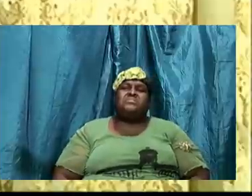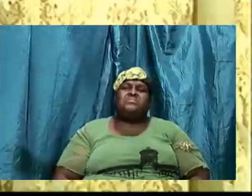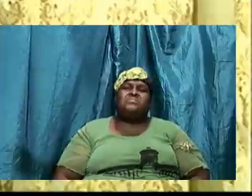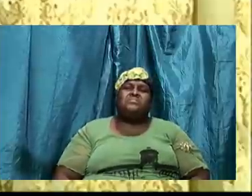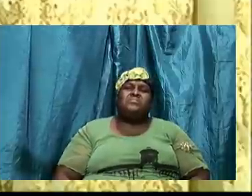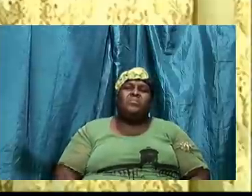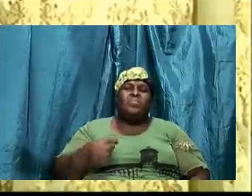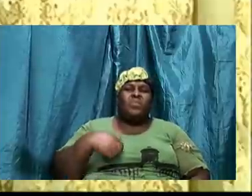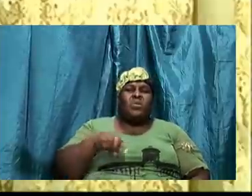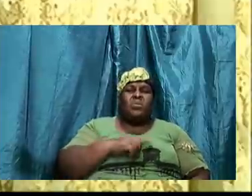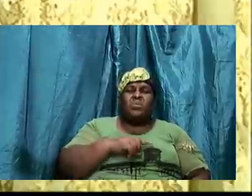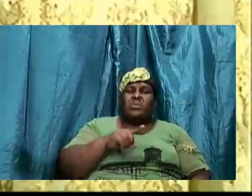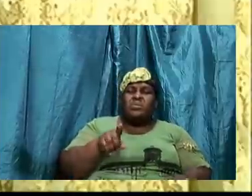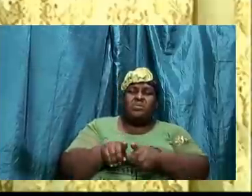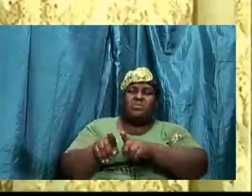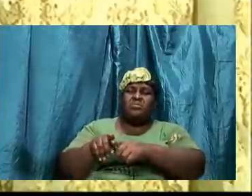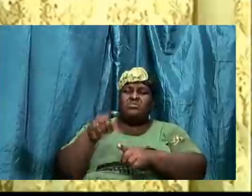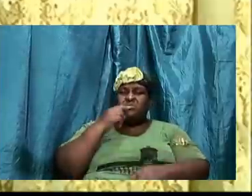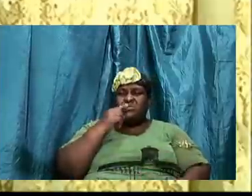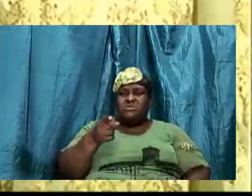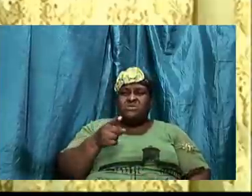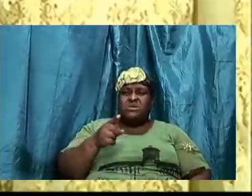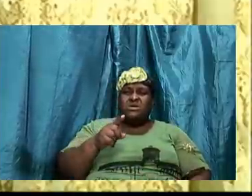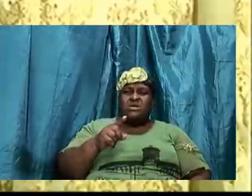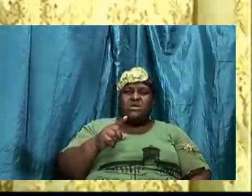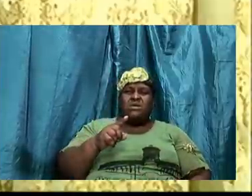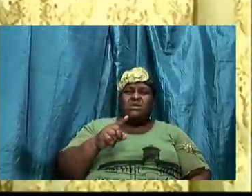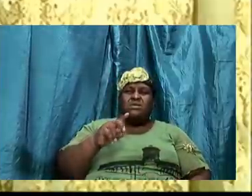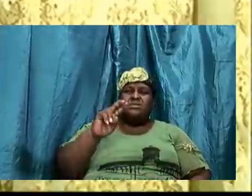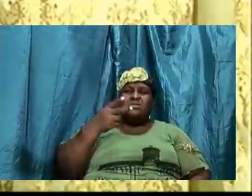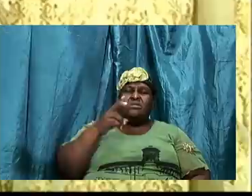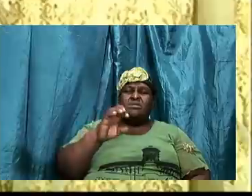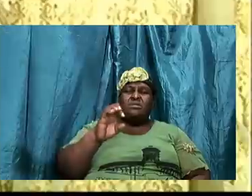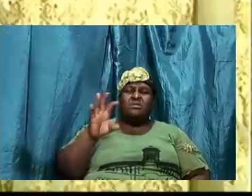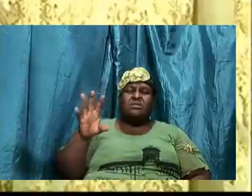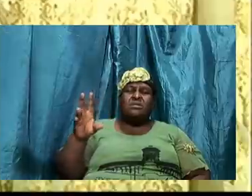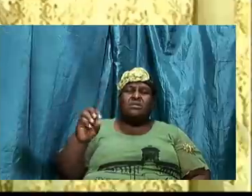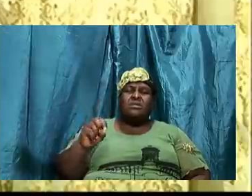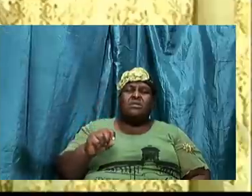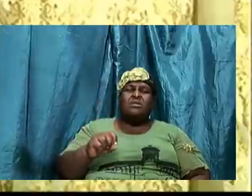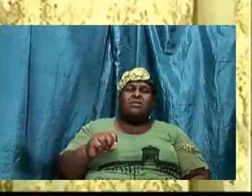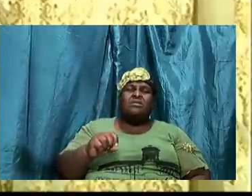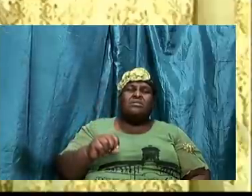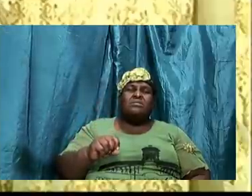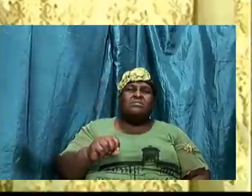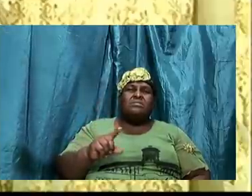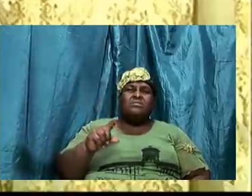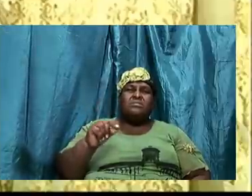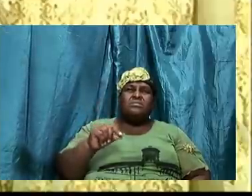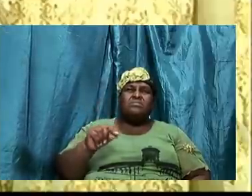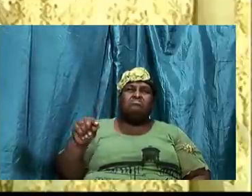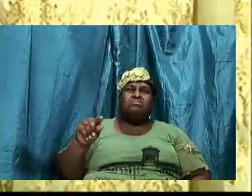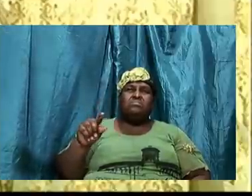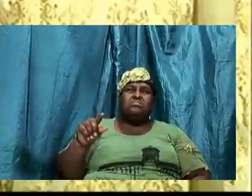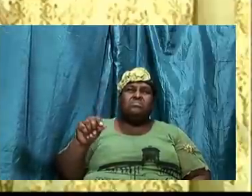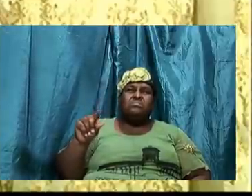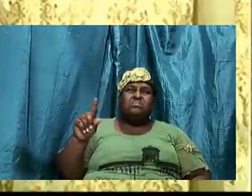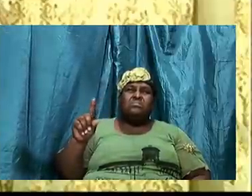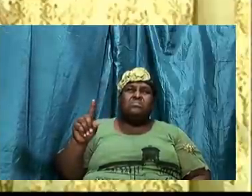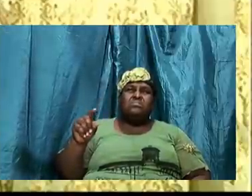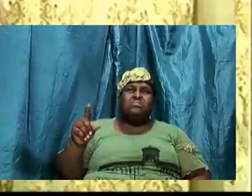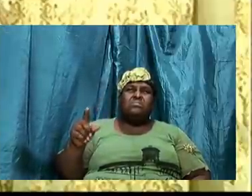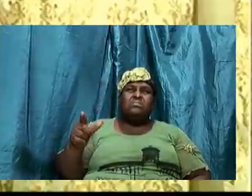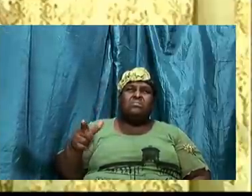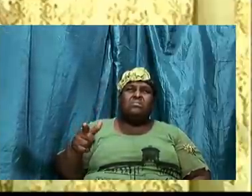We also made mention that 2 Corinthians 5, 20 to 21, right? And we said that